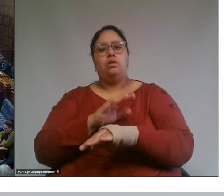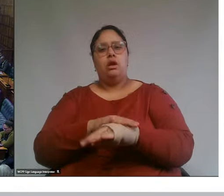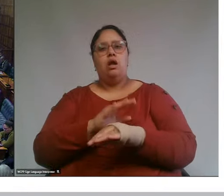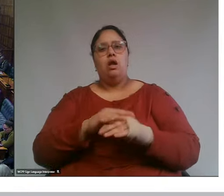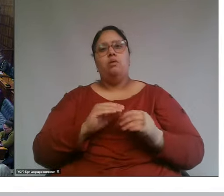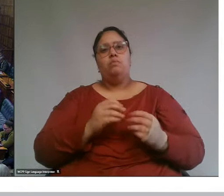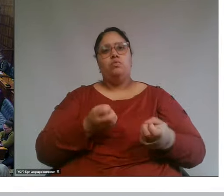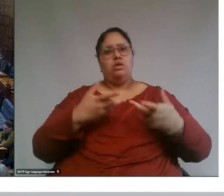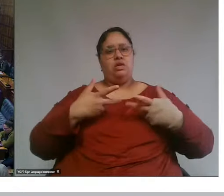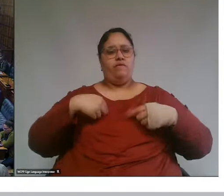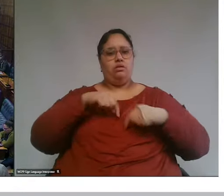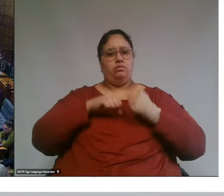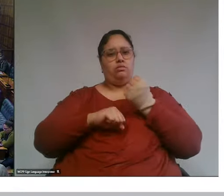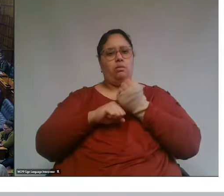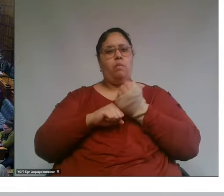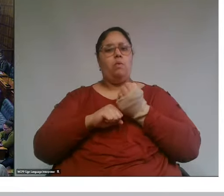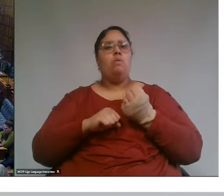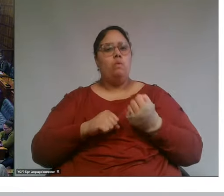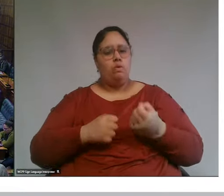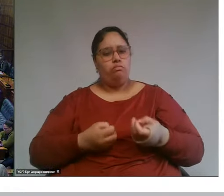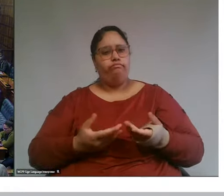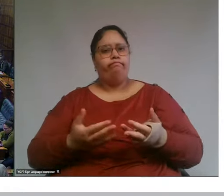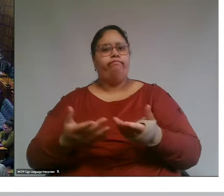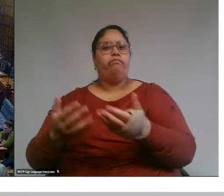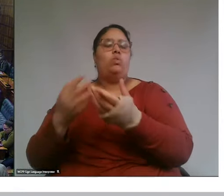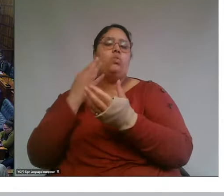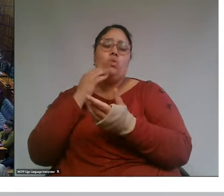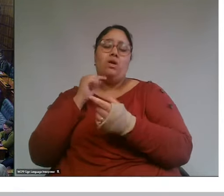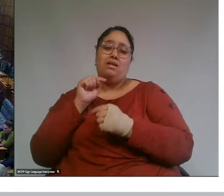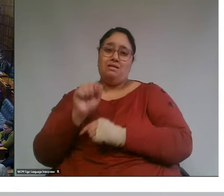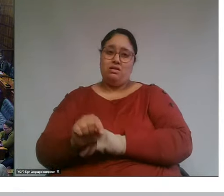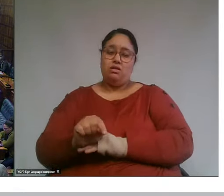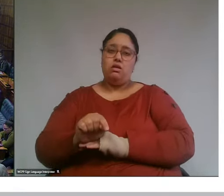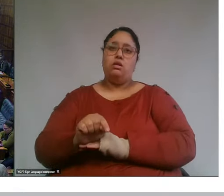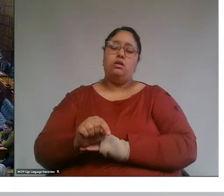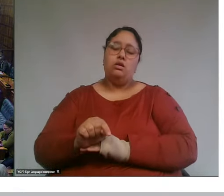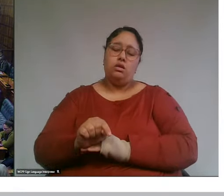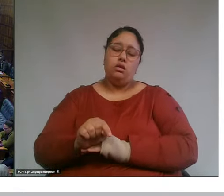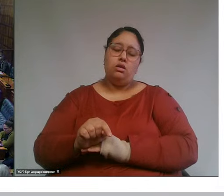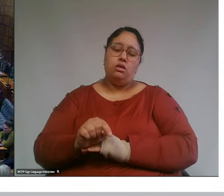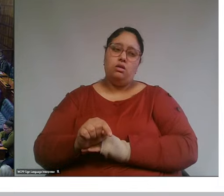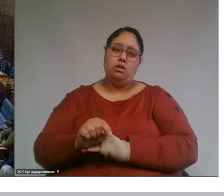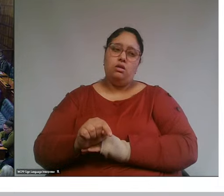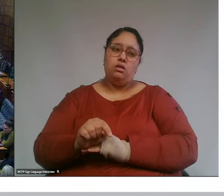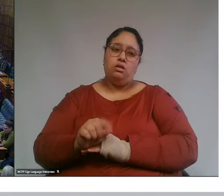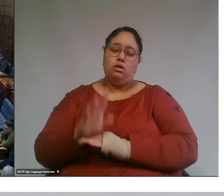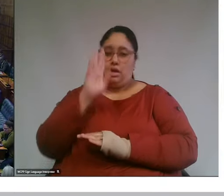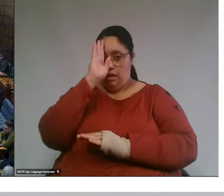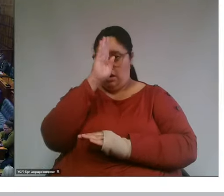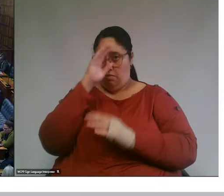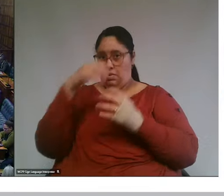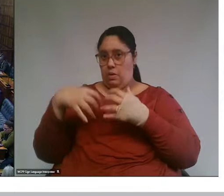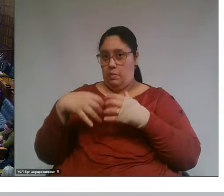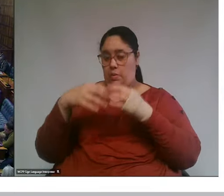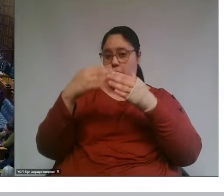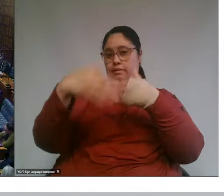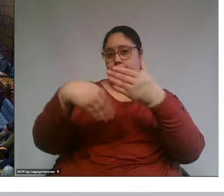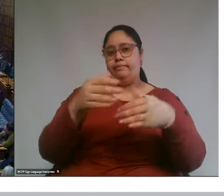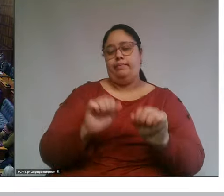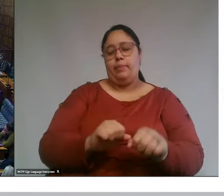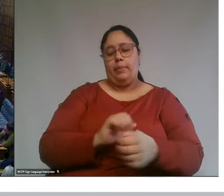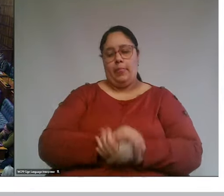our support in that sector once that um um uh um Academy is up and